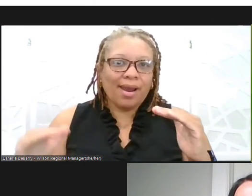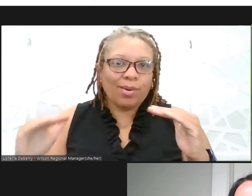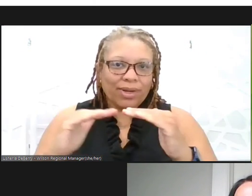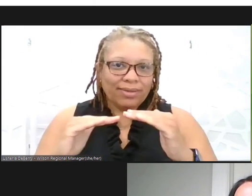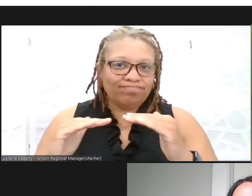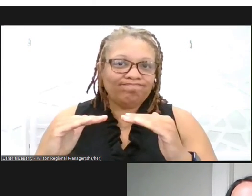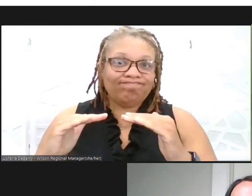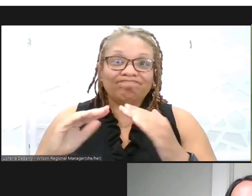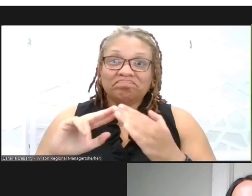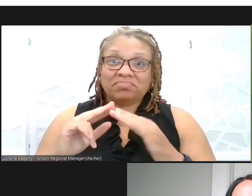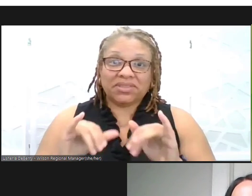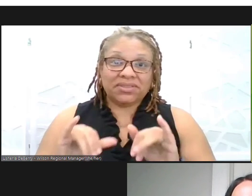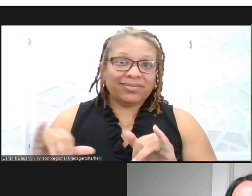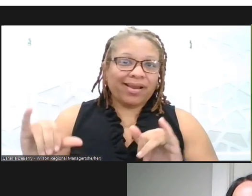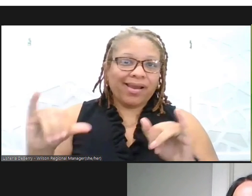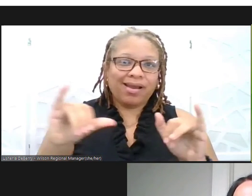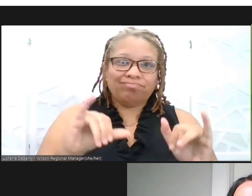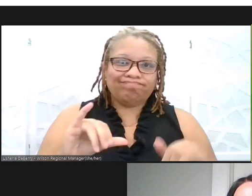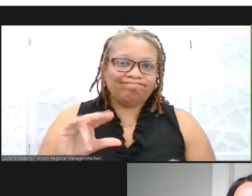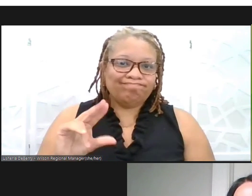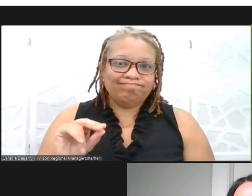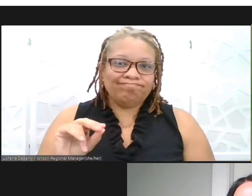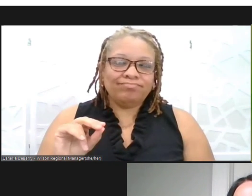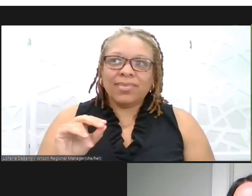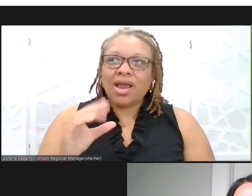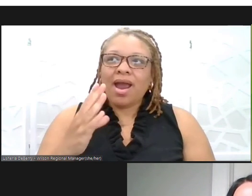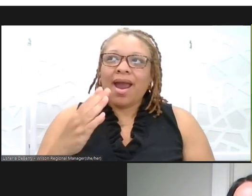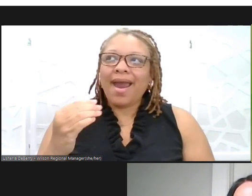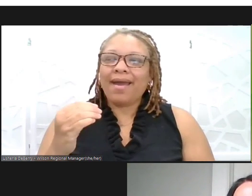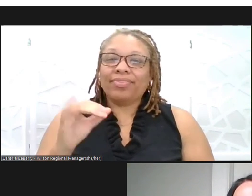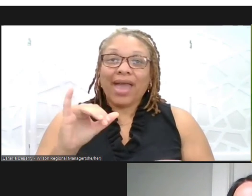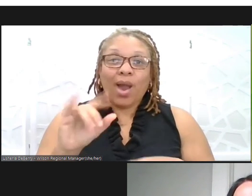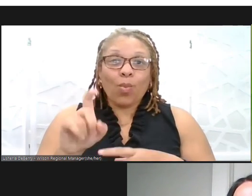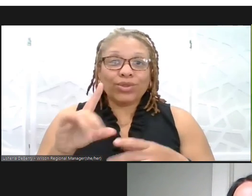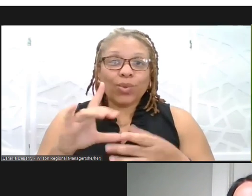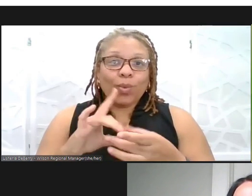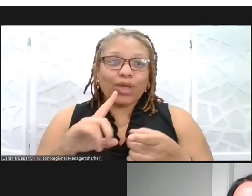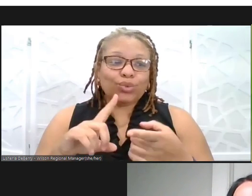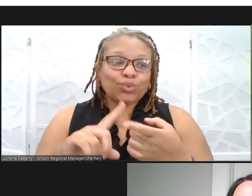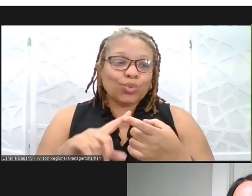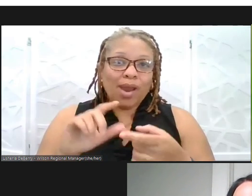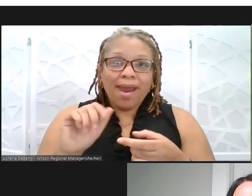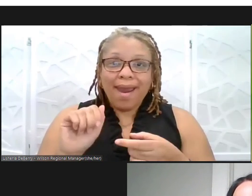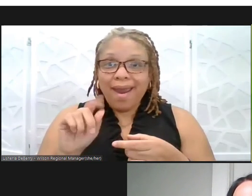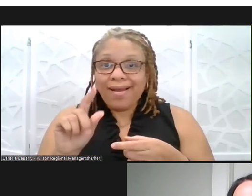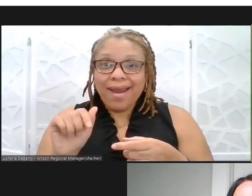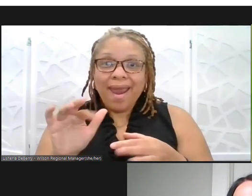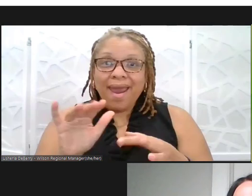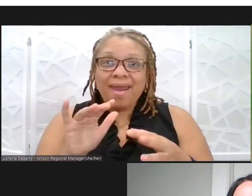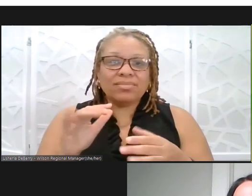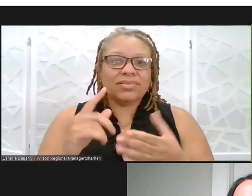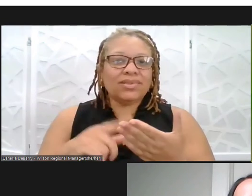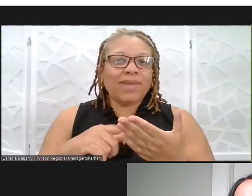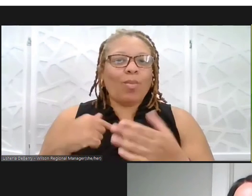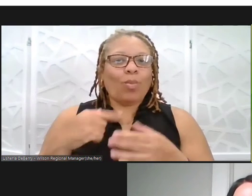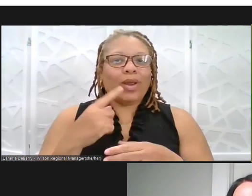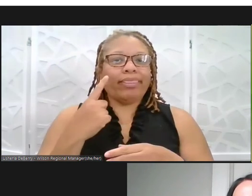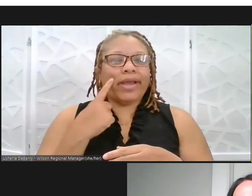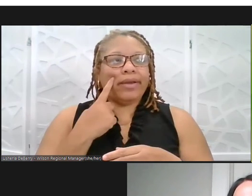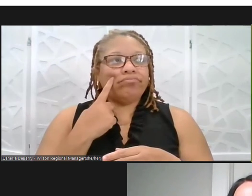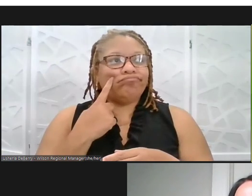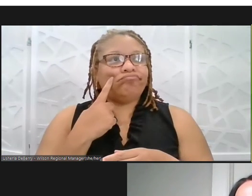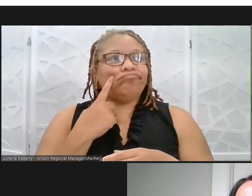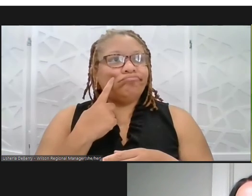we are looking to talk about communication equity. And again, I want to emphasize that not one size fits all.